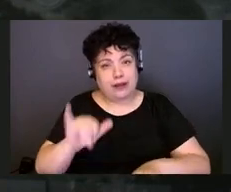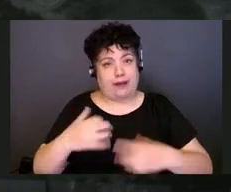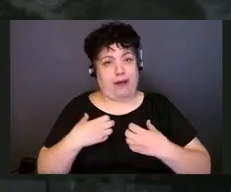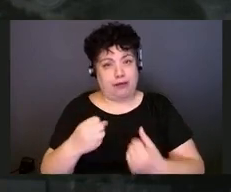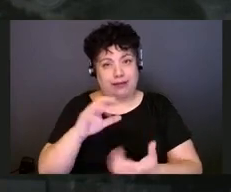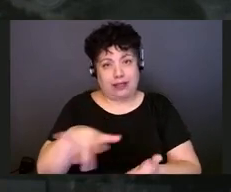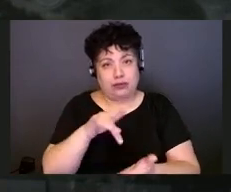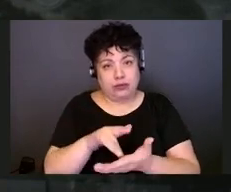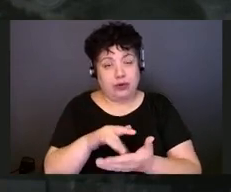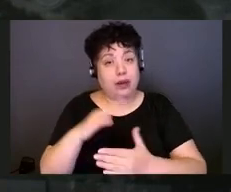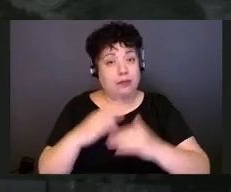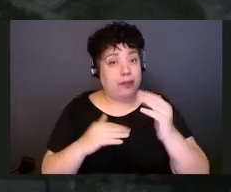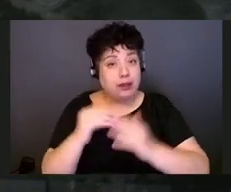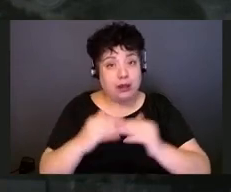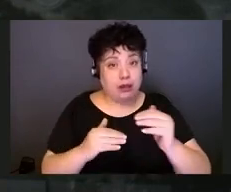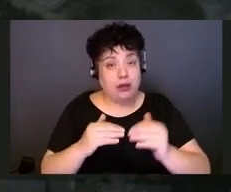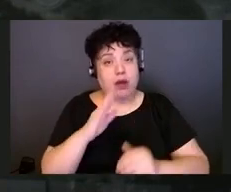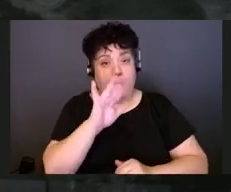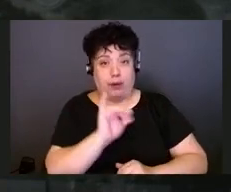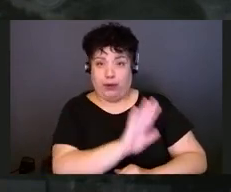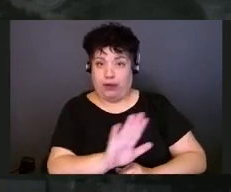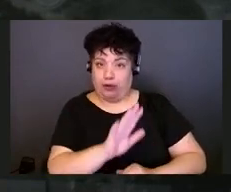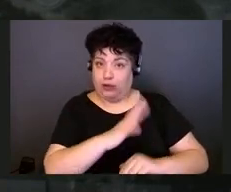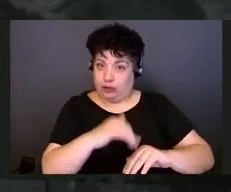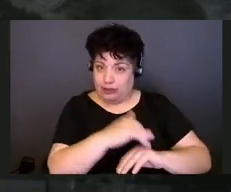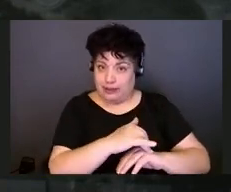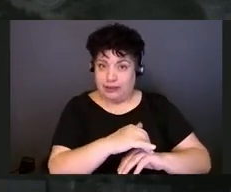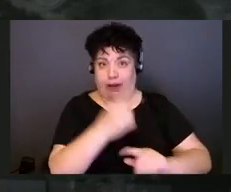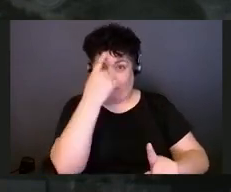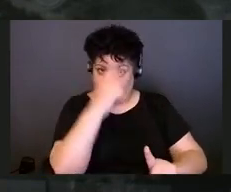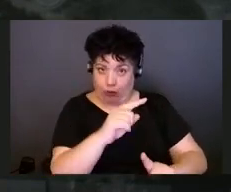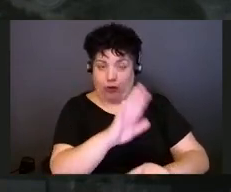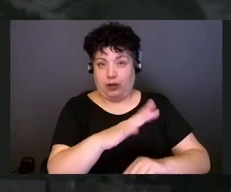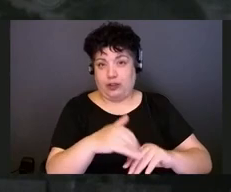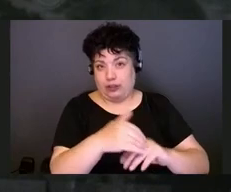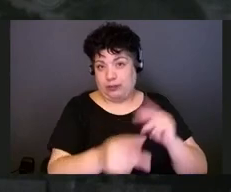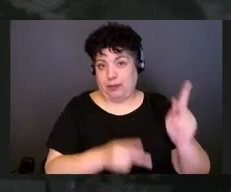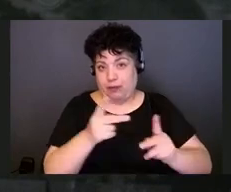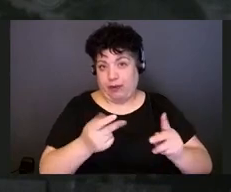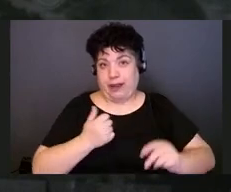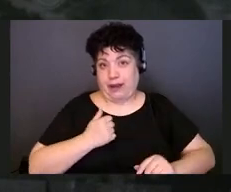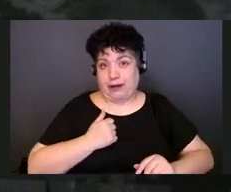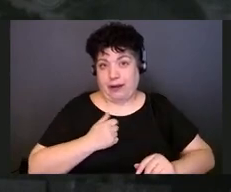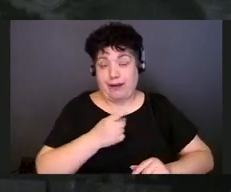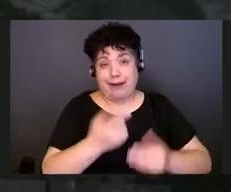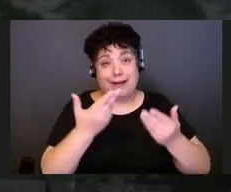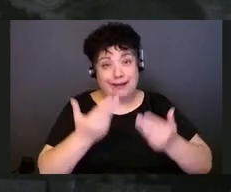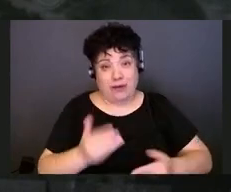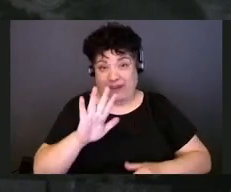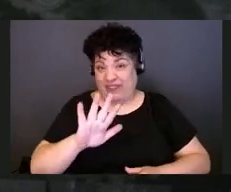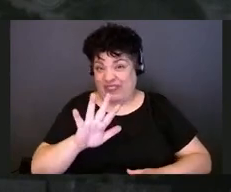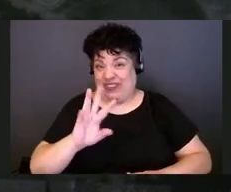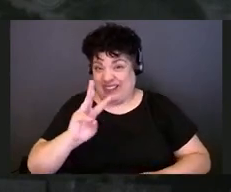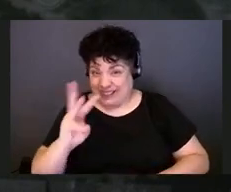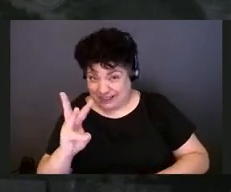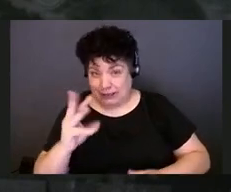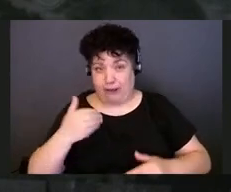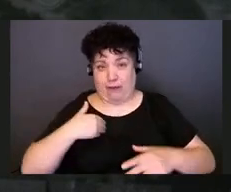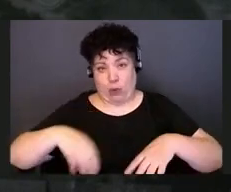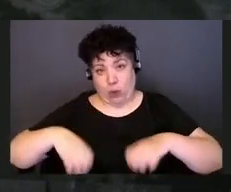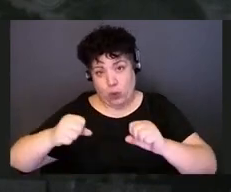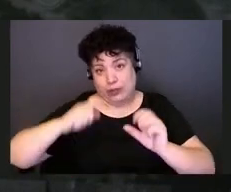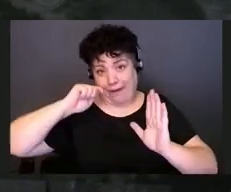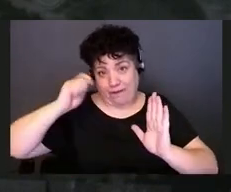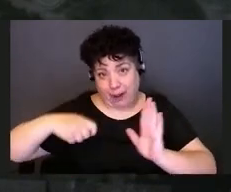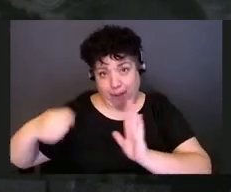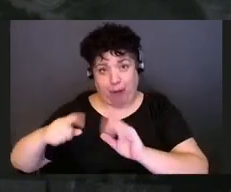and for Indigenous people in Canada. This is her 56th film in a legendary